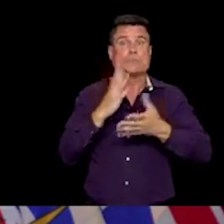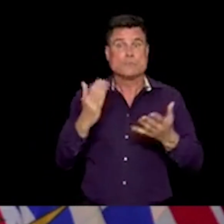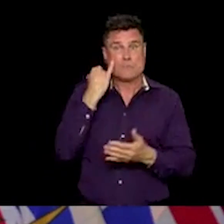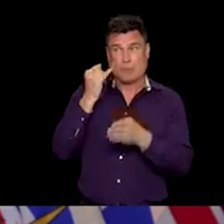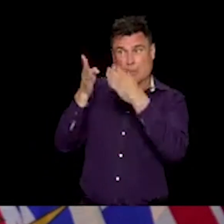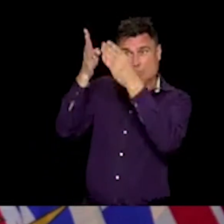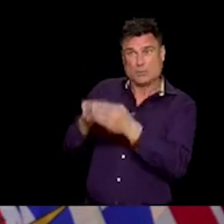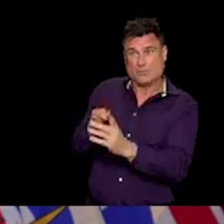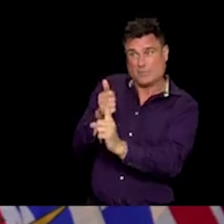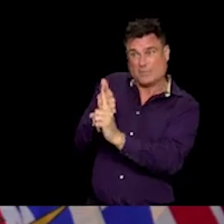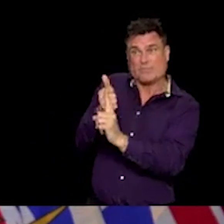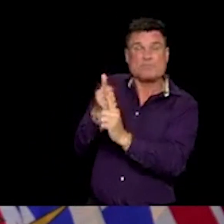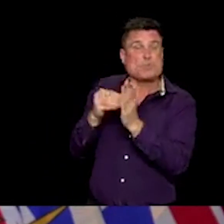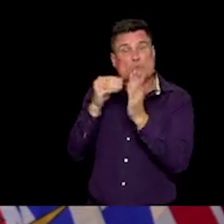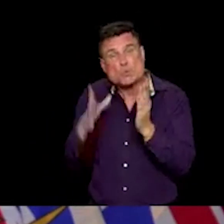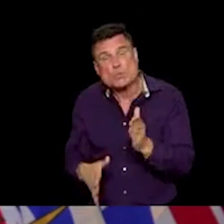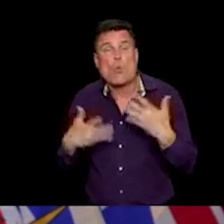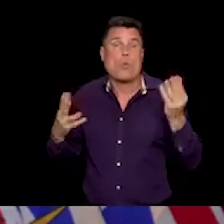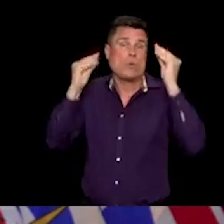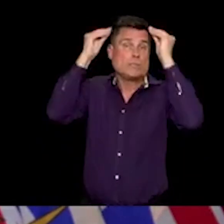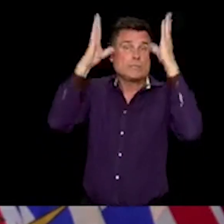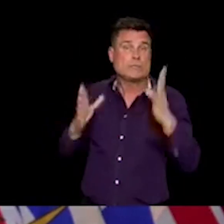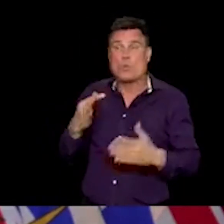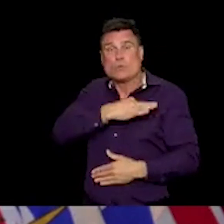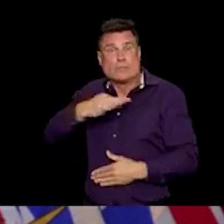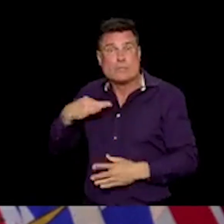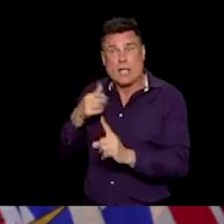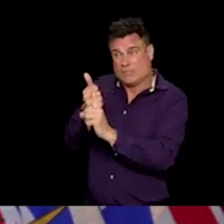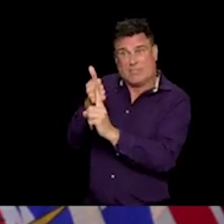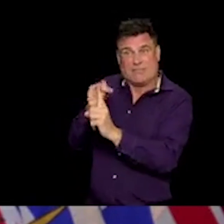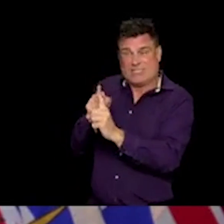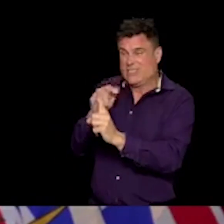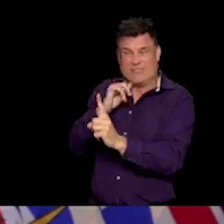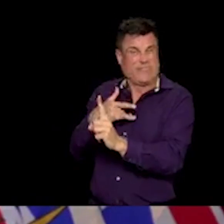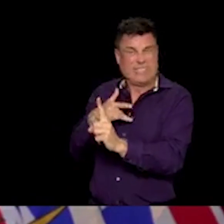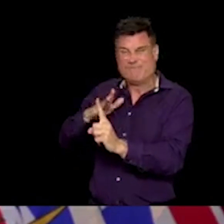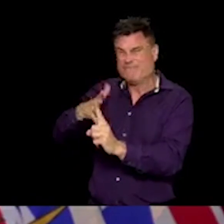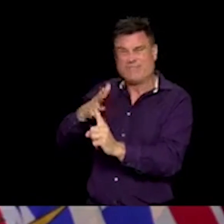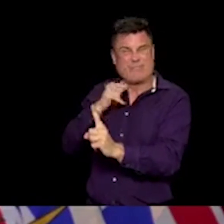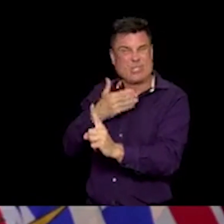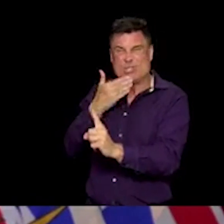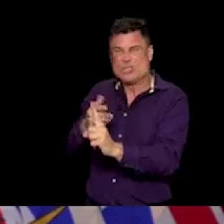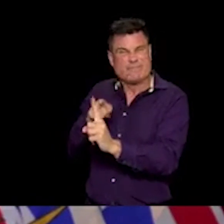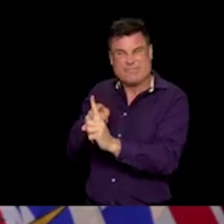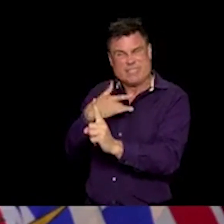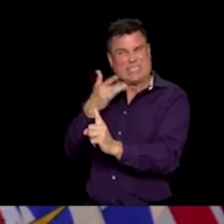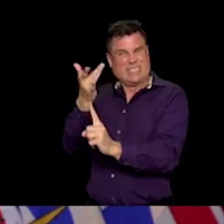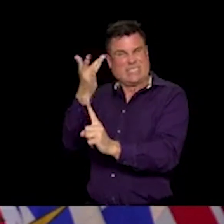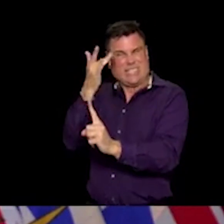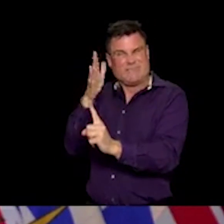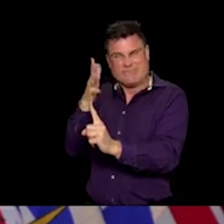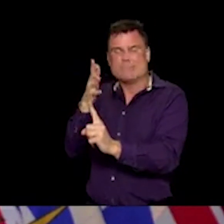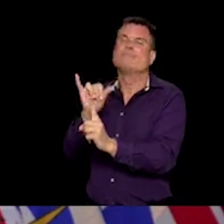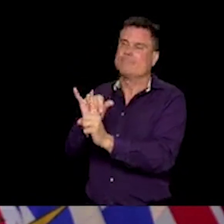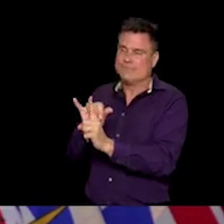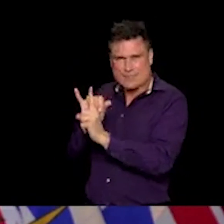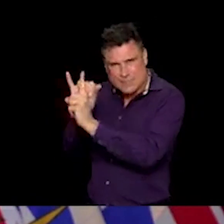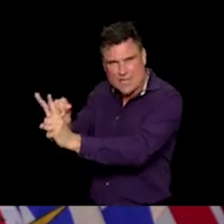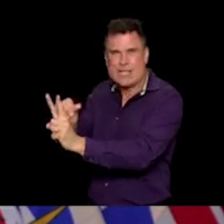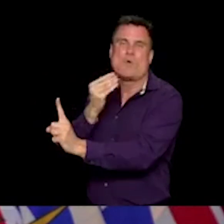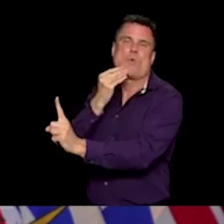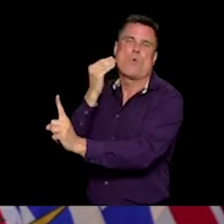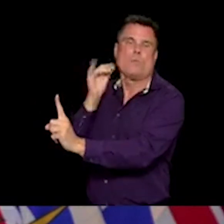place. And again, it fits into all of the other things that we are doing to live with this virus in a way that keeps people as